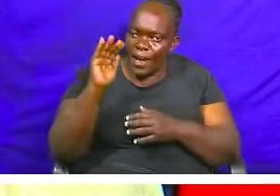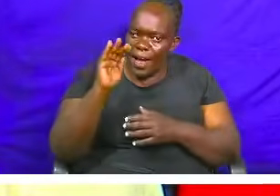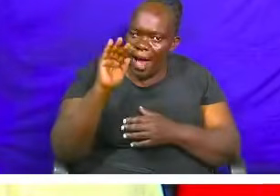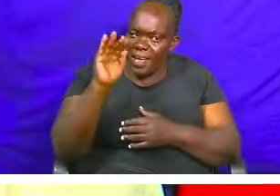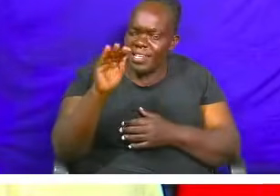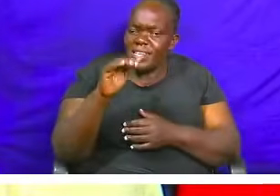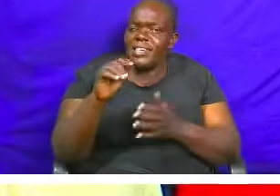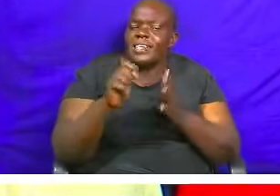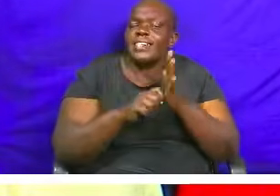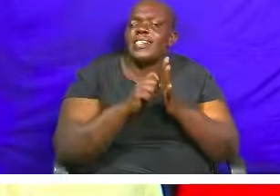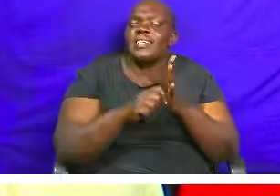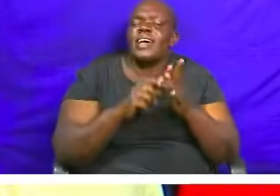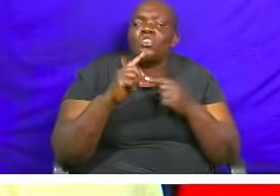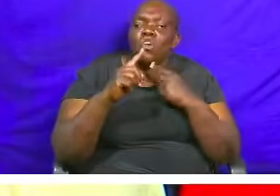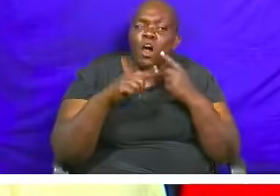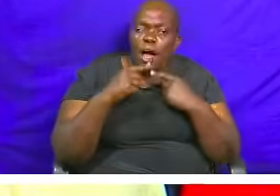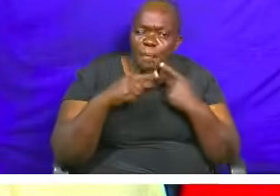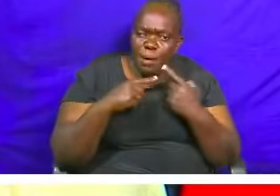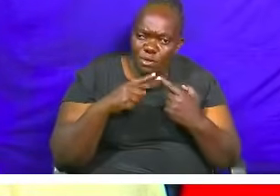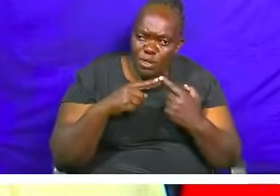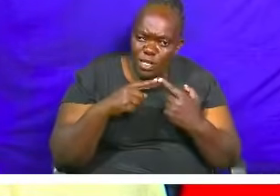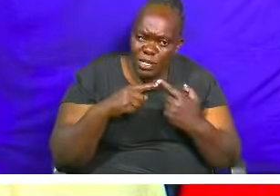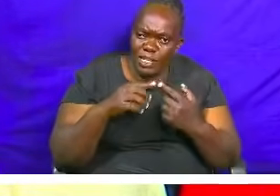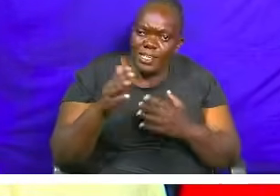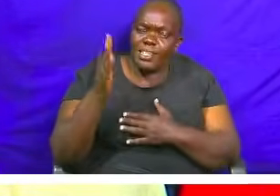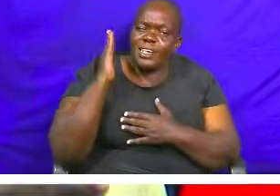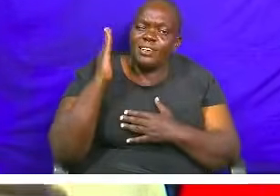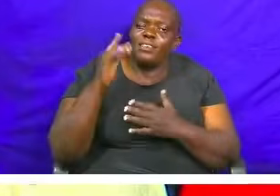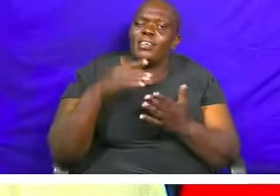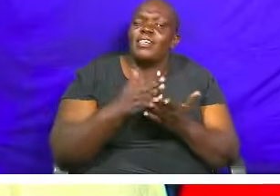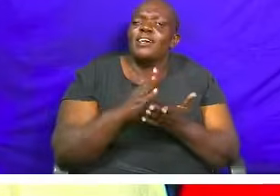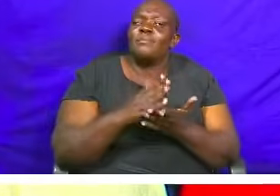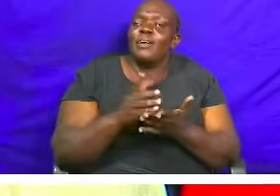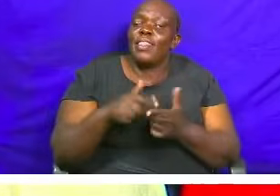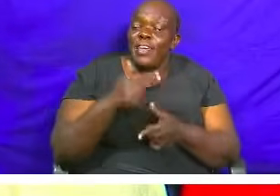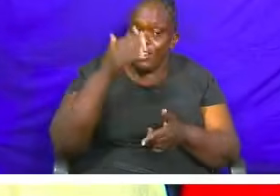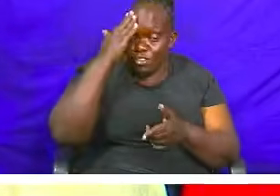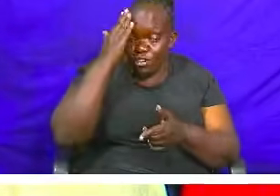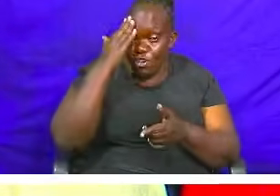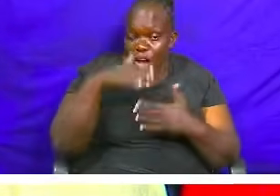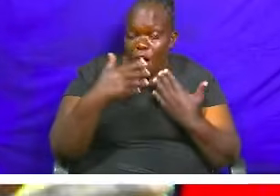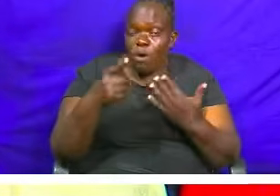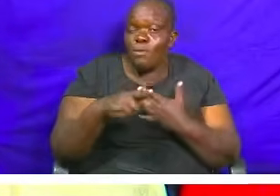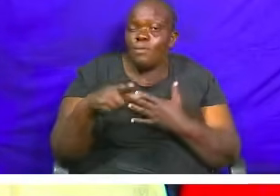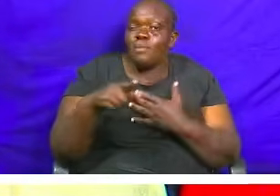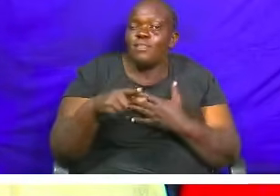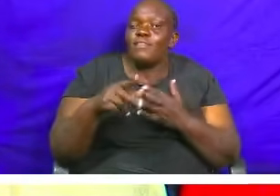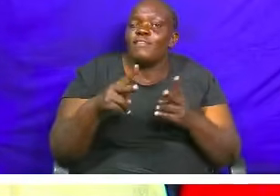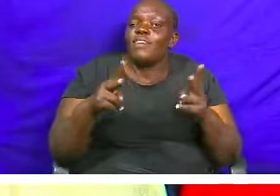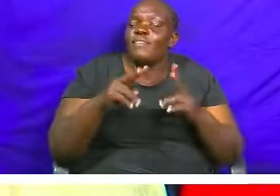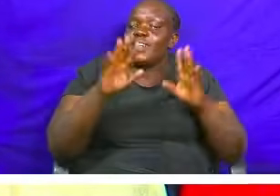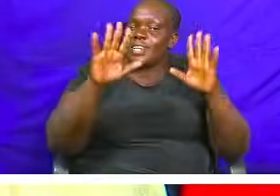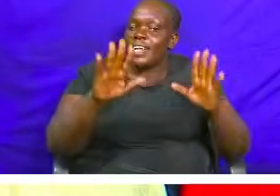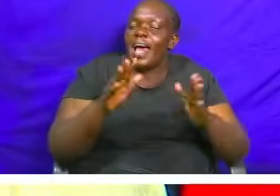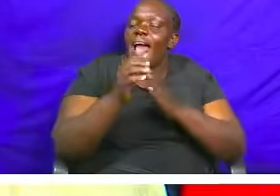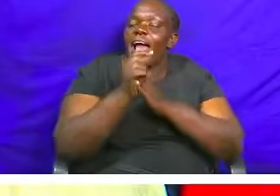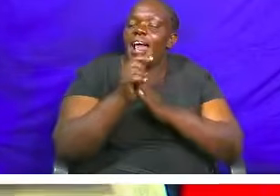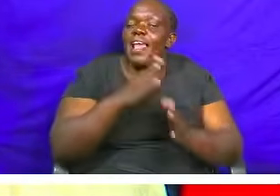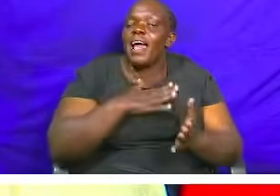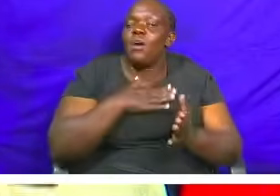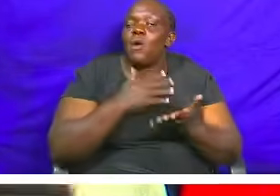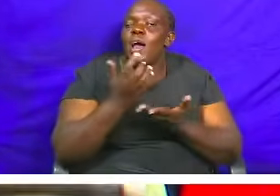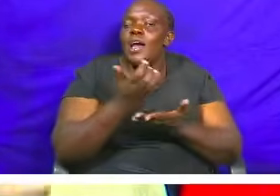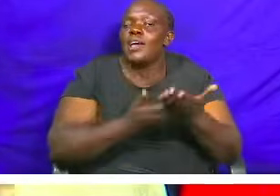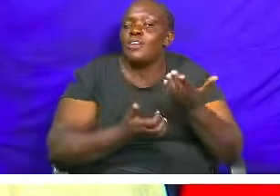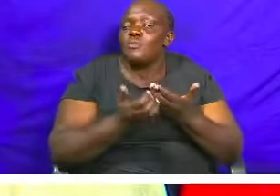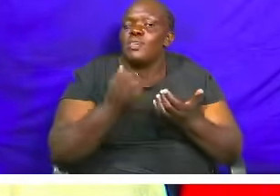engineer. You've talked about security of supply. We know how petroleum is very essential in driving our economy. And as